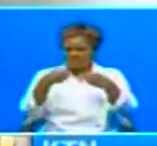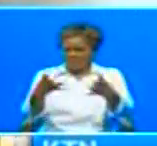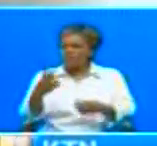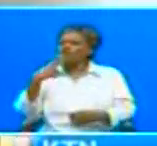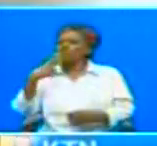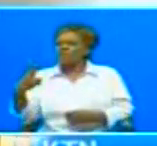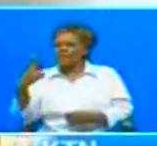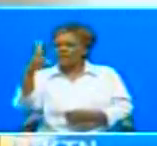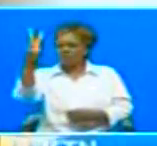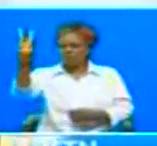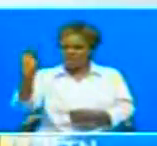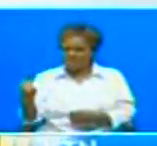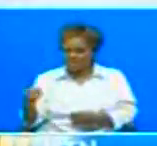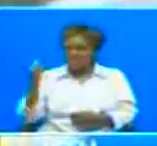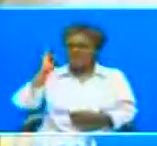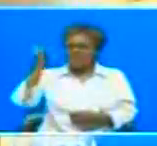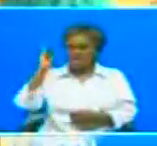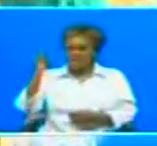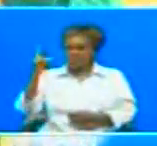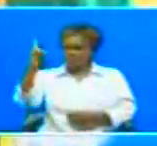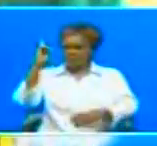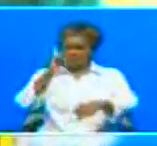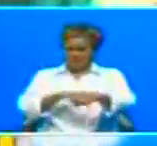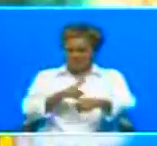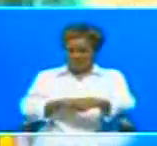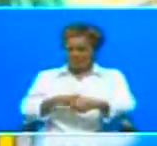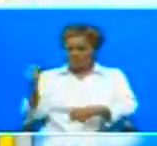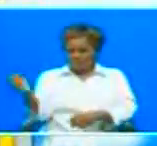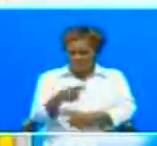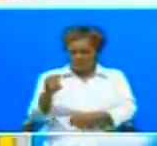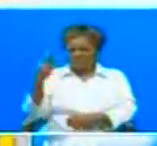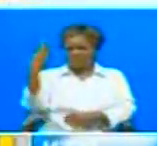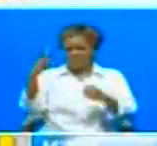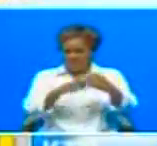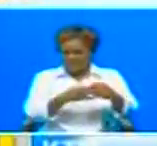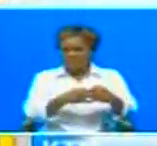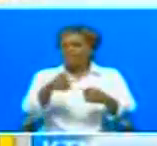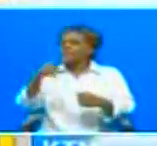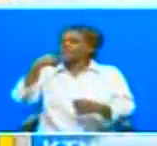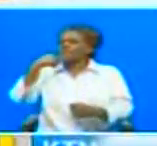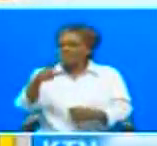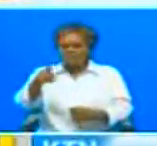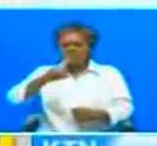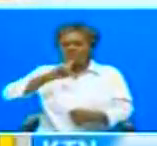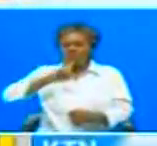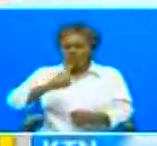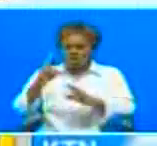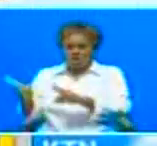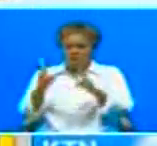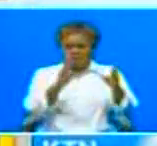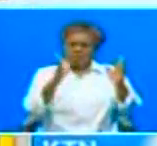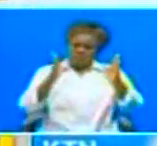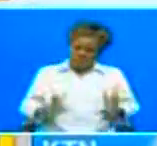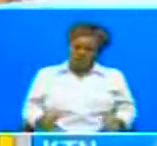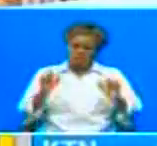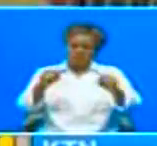220 eggs per single laying cycle of 8 months. The farmers here say the ordinary Mwananchi too